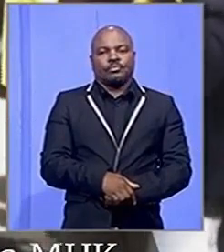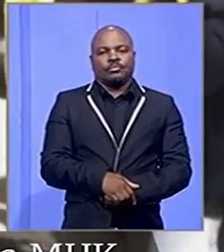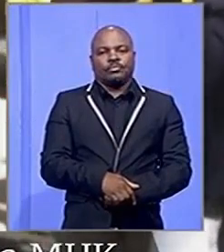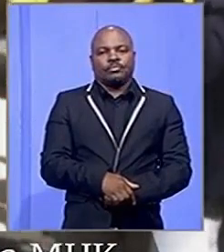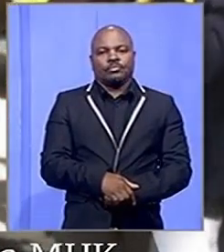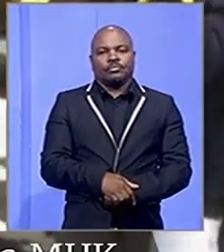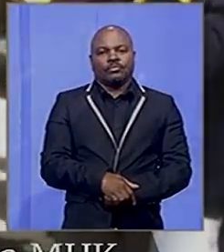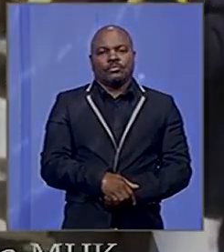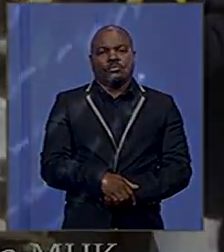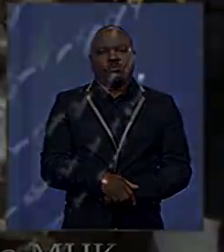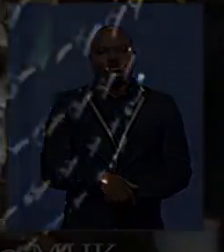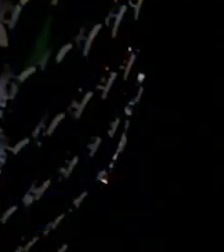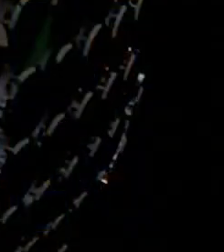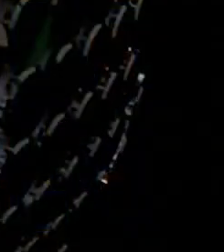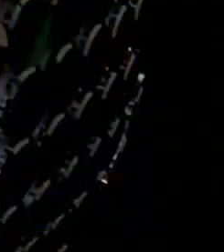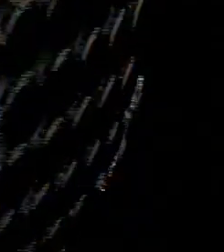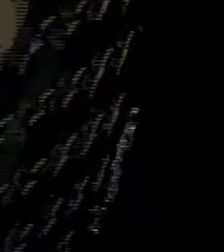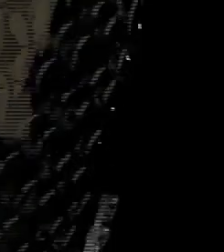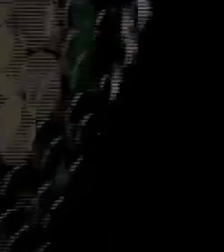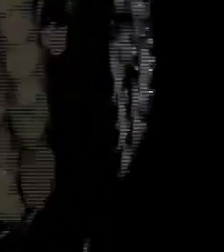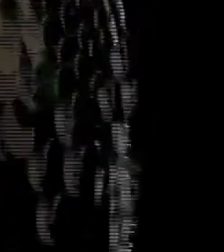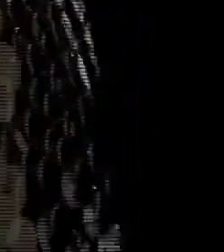Mahikeng.